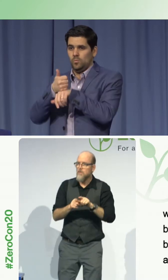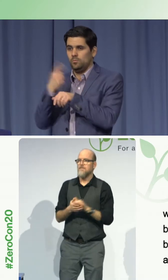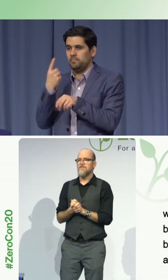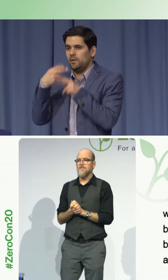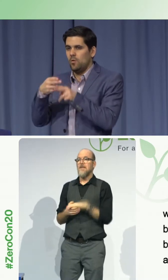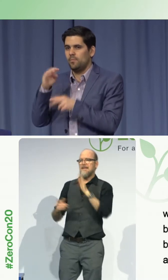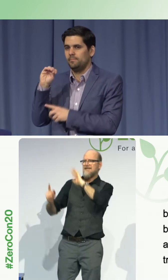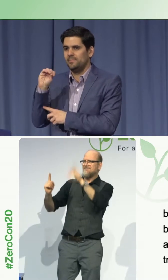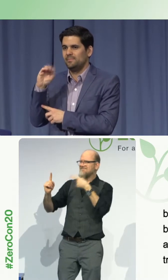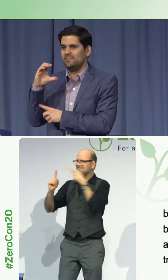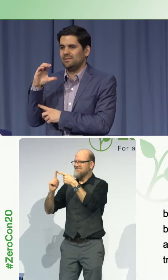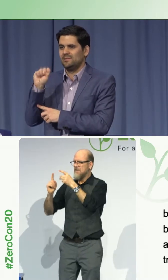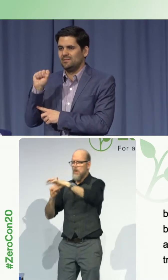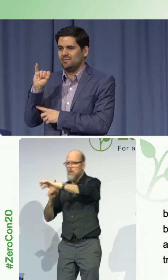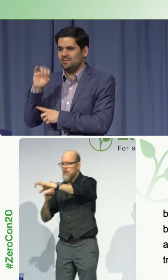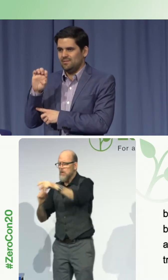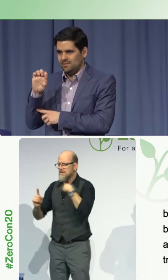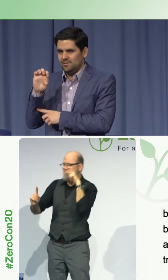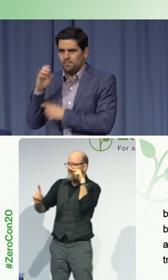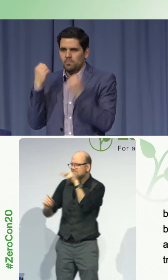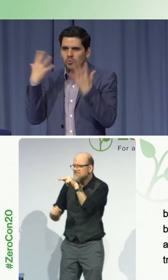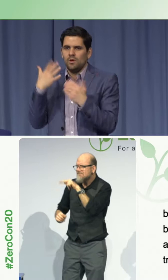these countries and their peer countries.